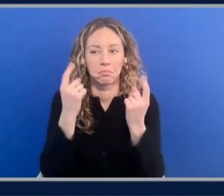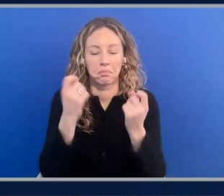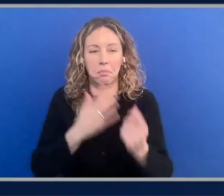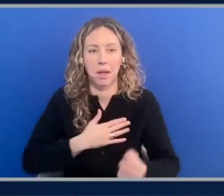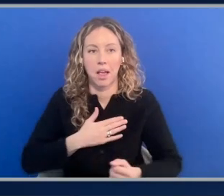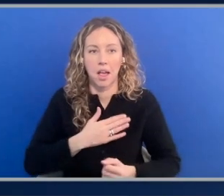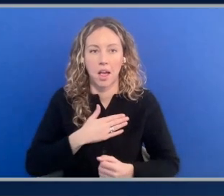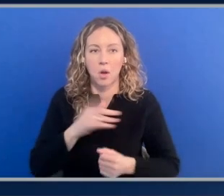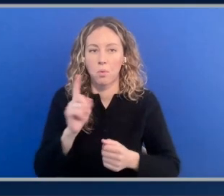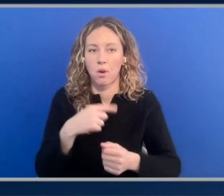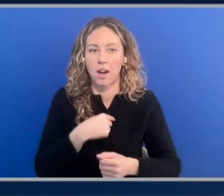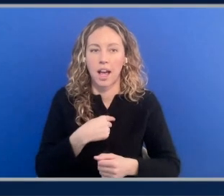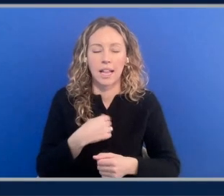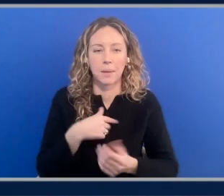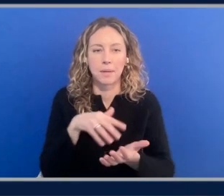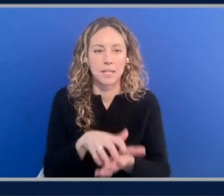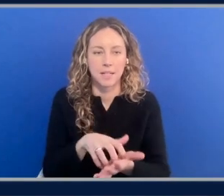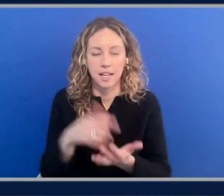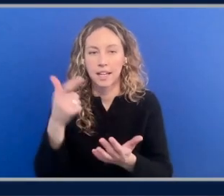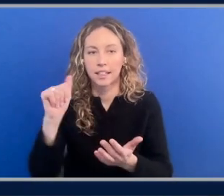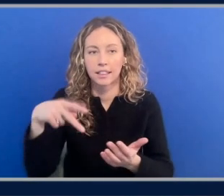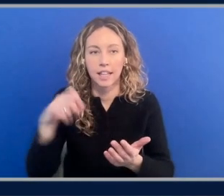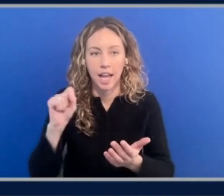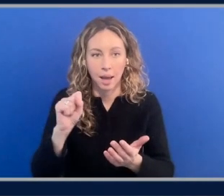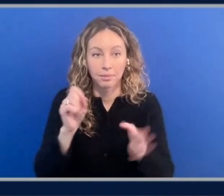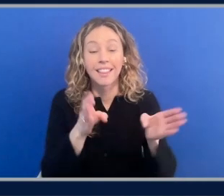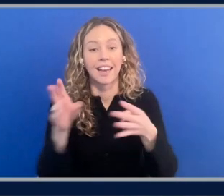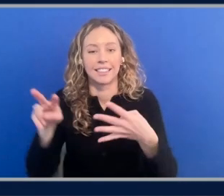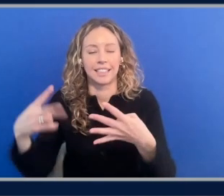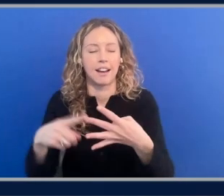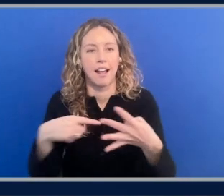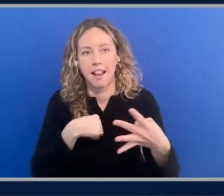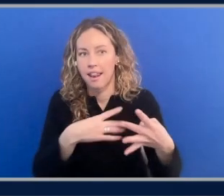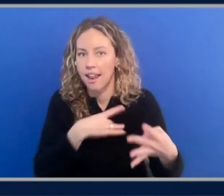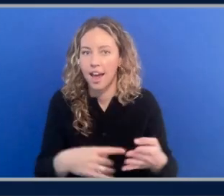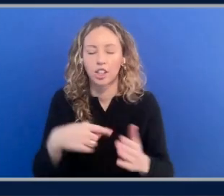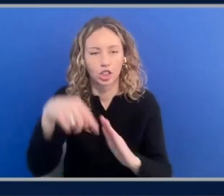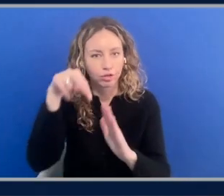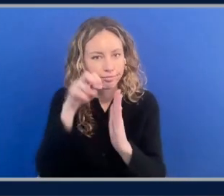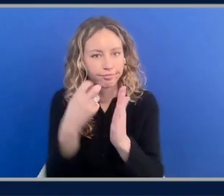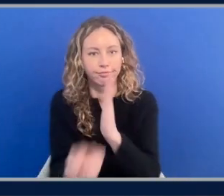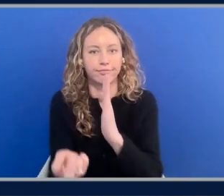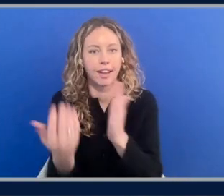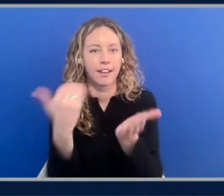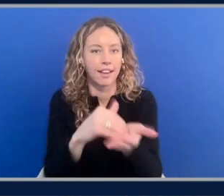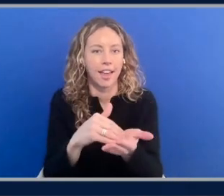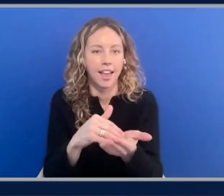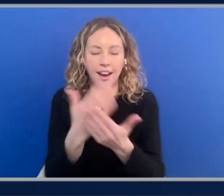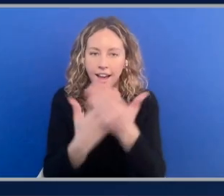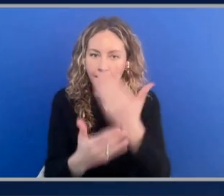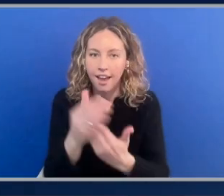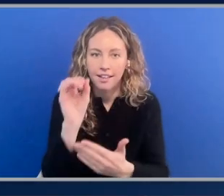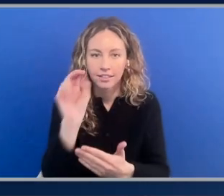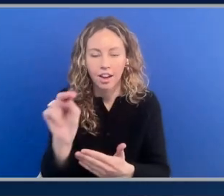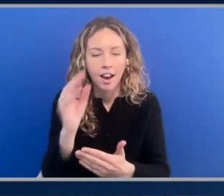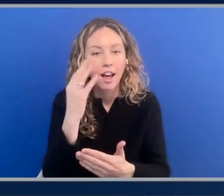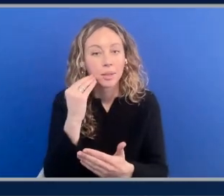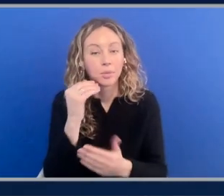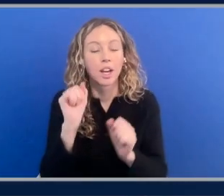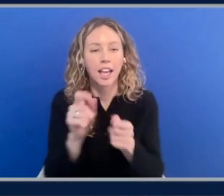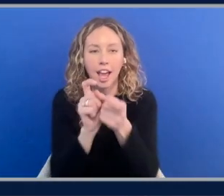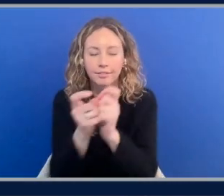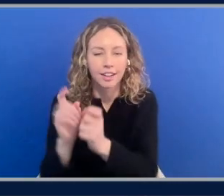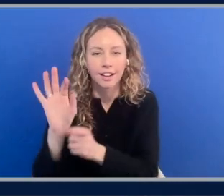gaps. And then I like to dig in and refresh my knowledge and skills by getting some hands-on experience, going through some additional training. I can fine-tune it, almost